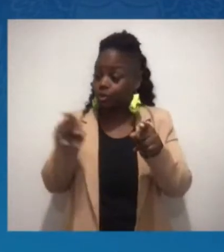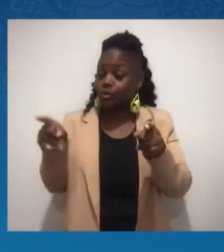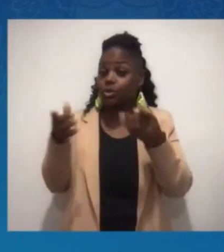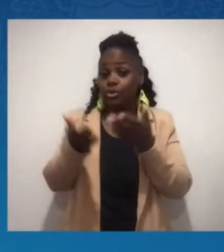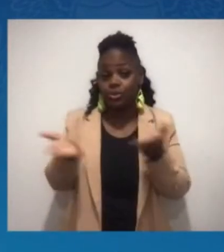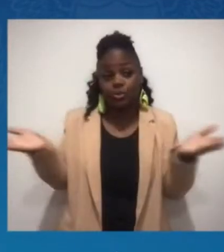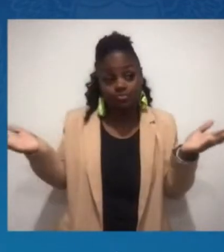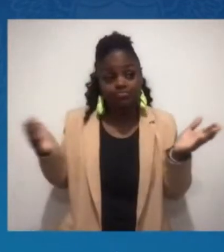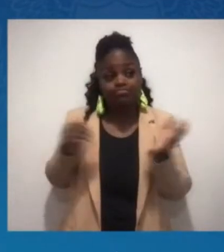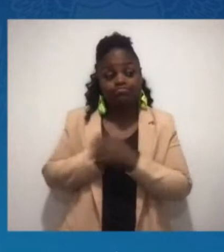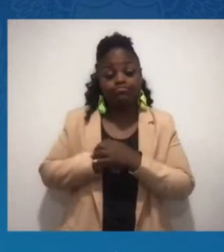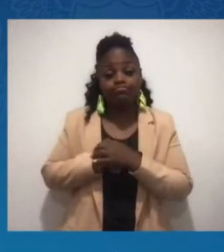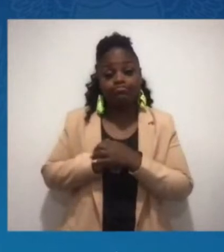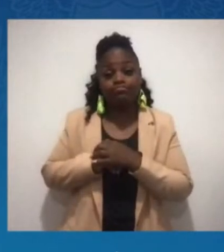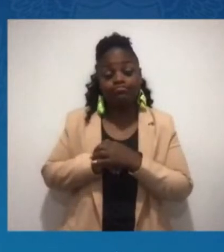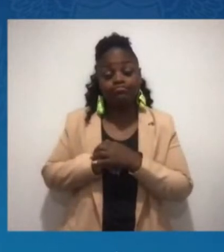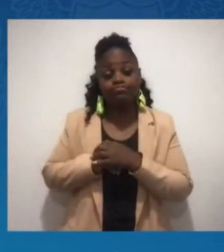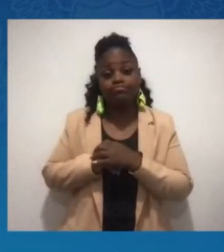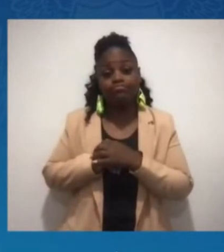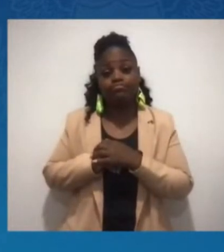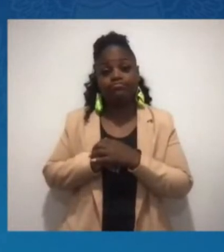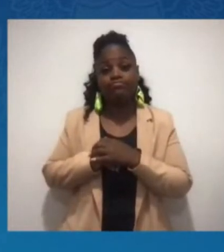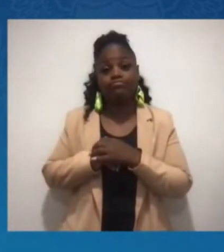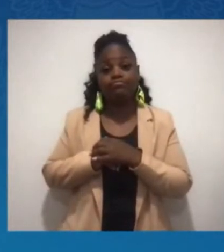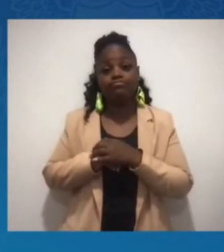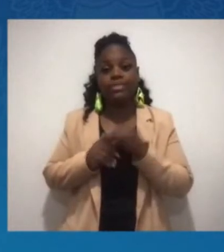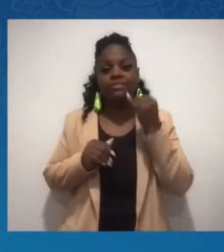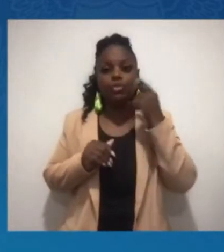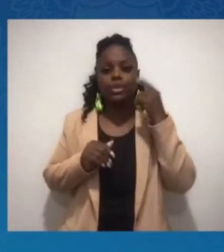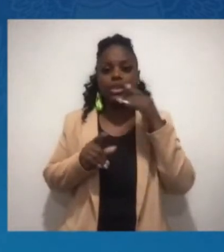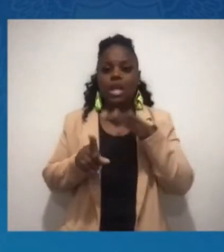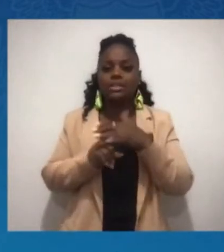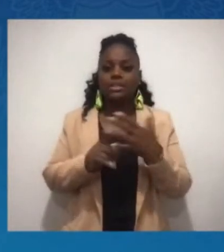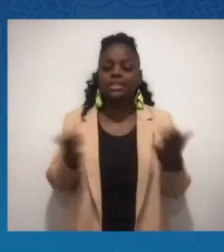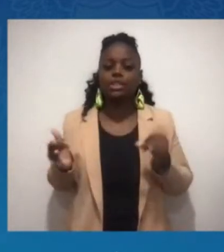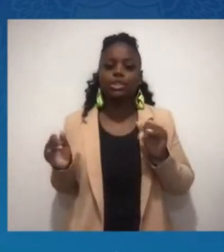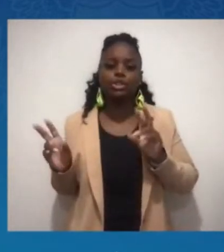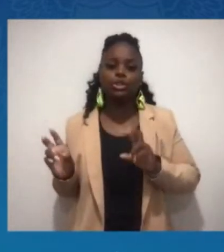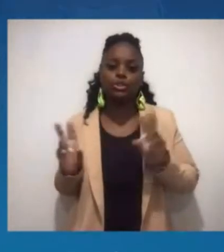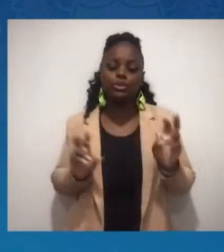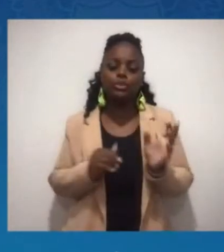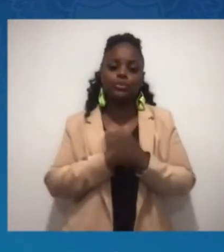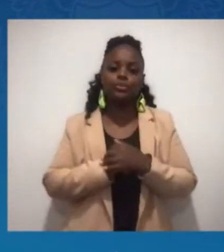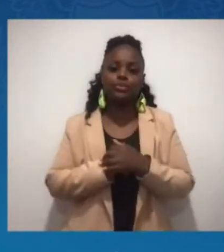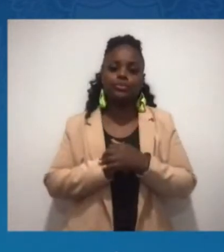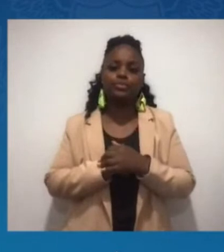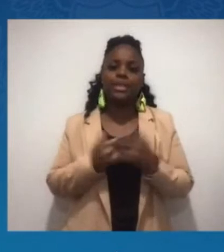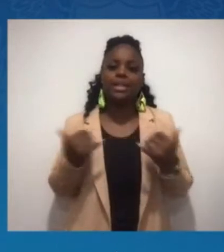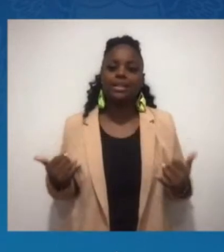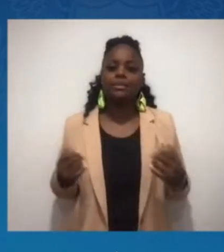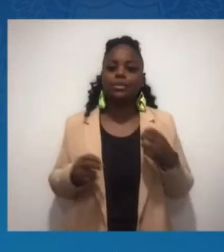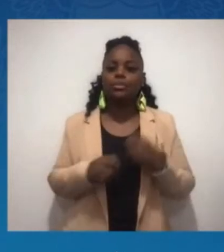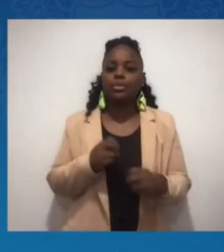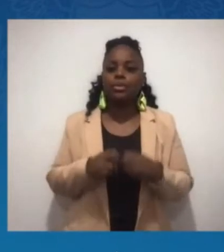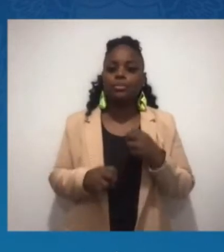When we contextualize this issue, we can contextualize this issue also in the context of democracies.